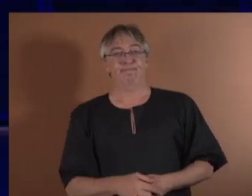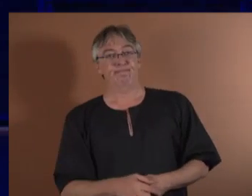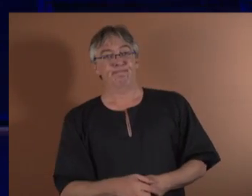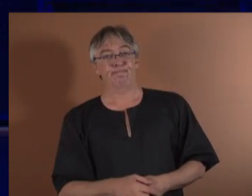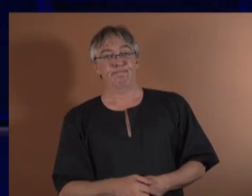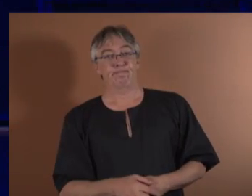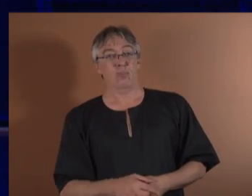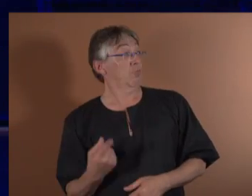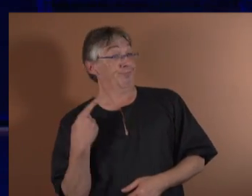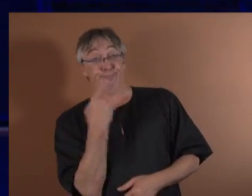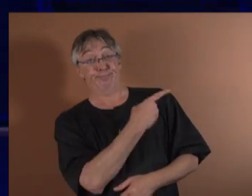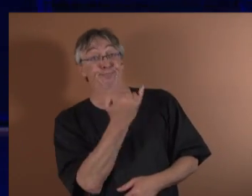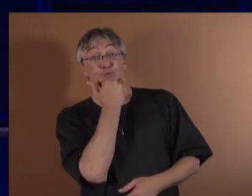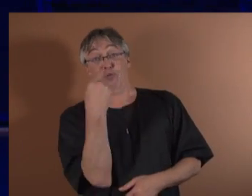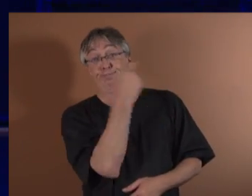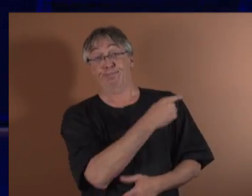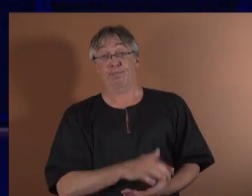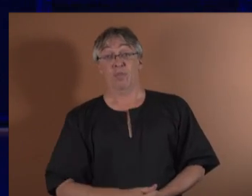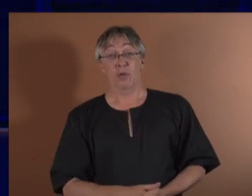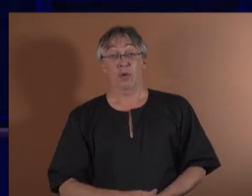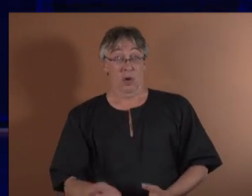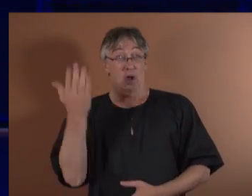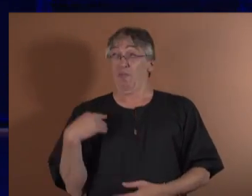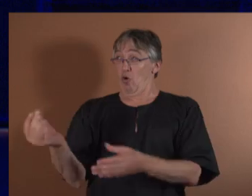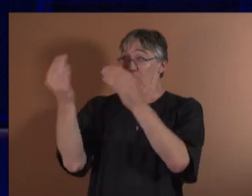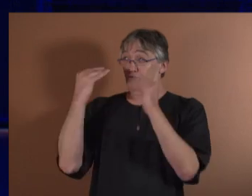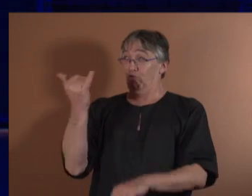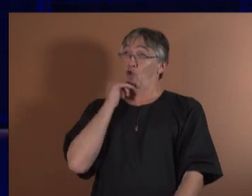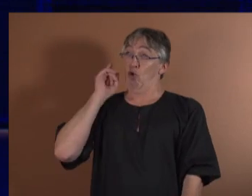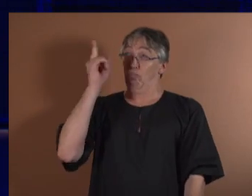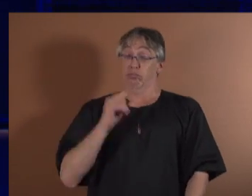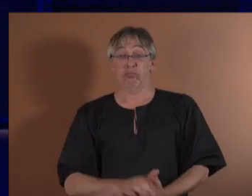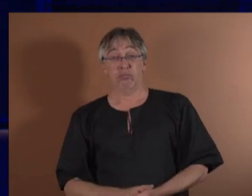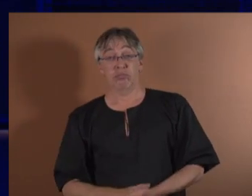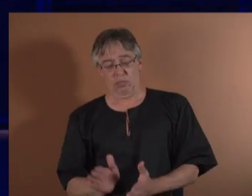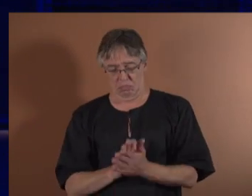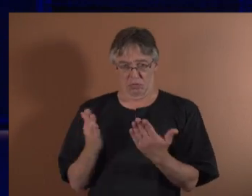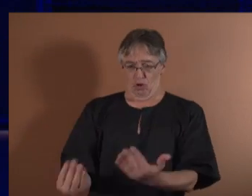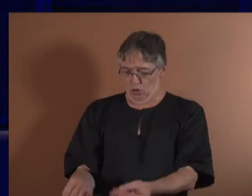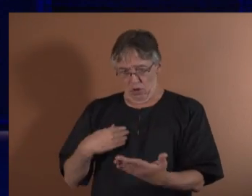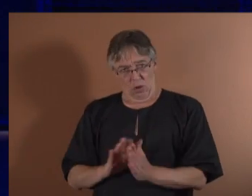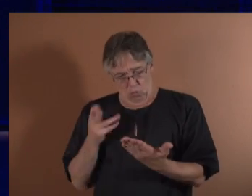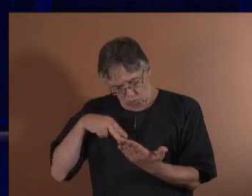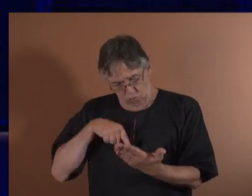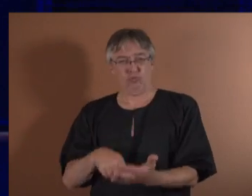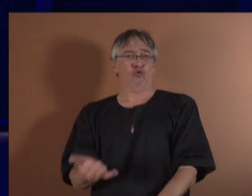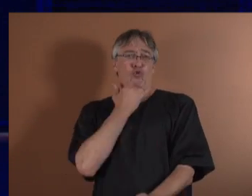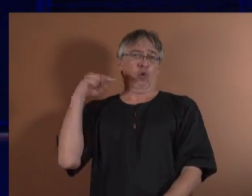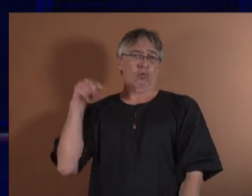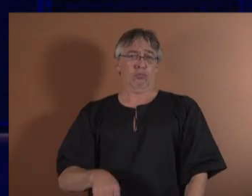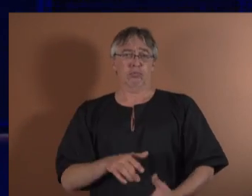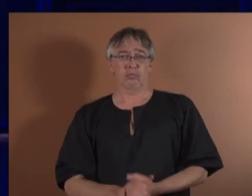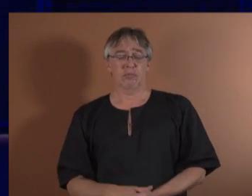me. In the States, 4th grade is when we learn to write, topical papers. And to write a really successful